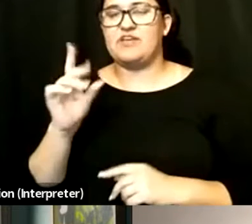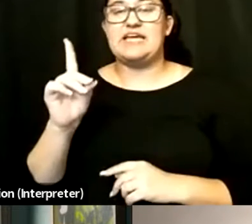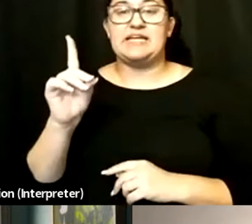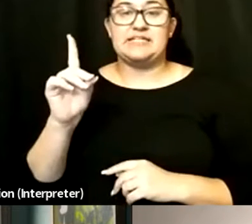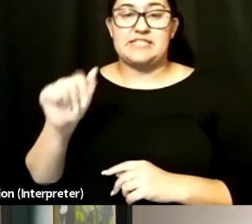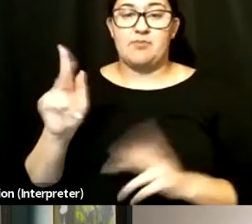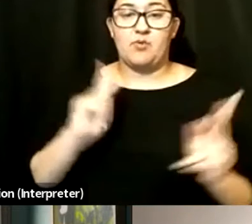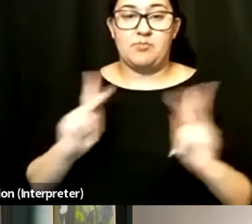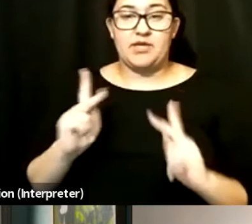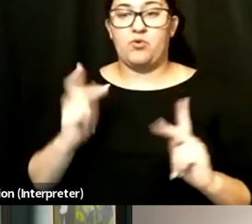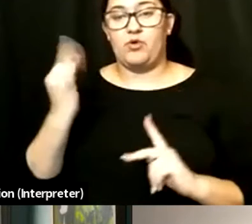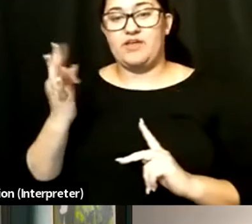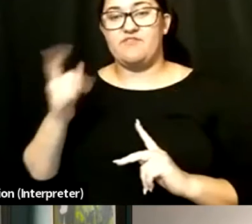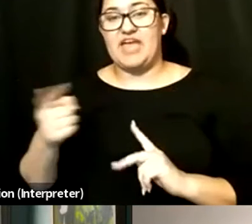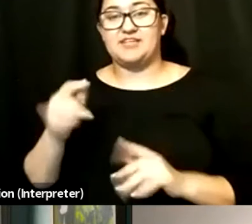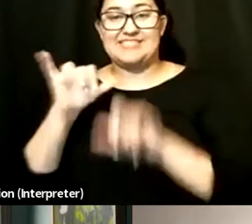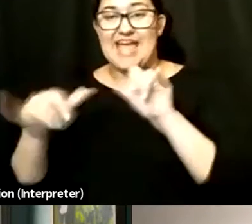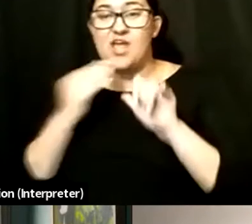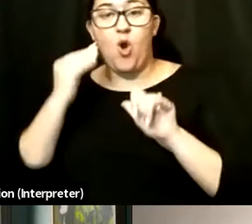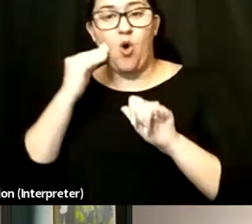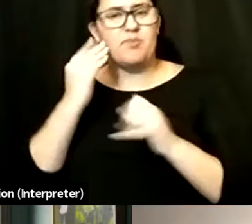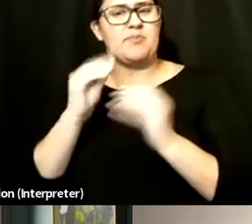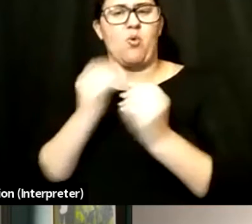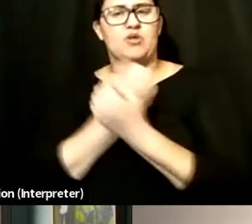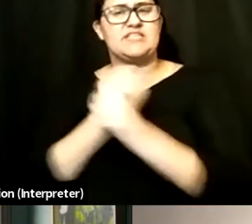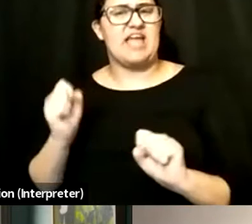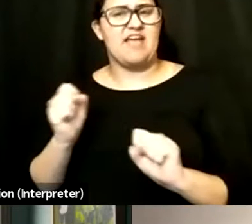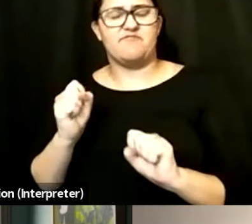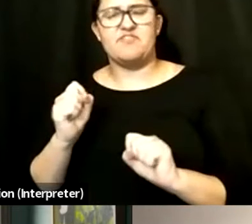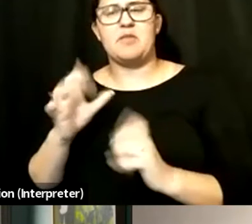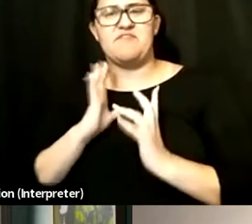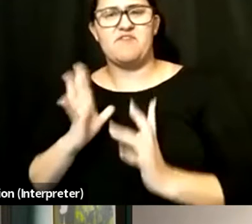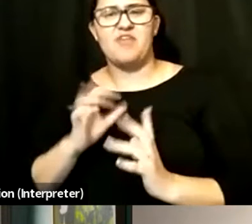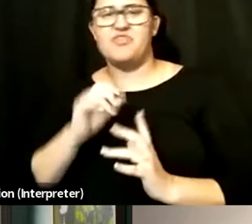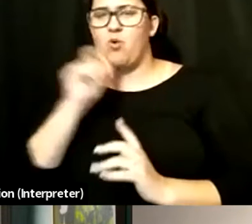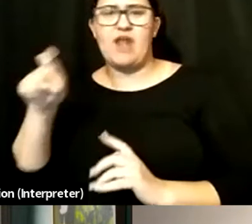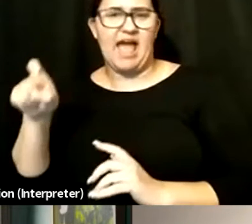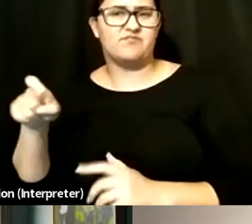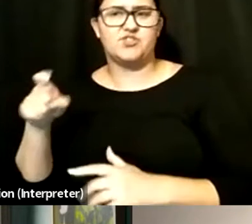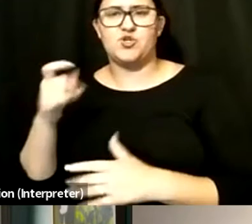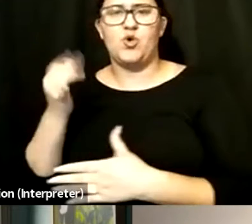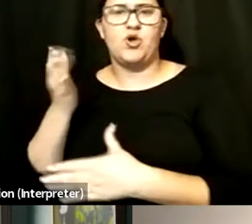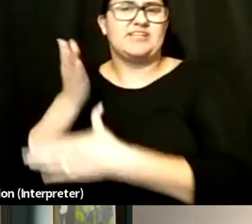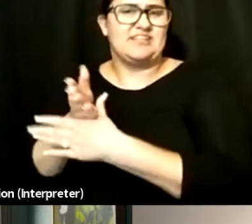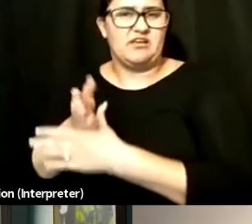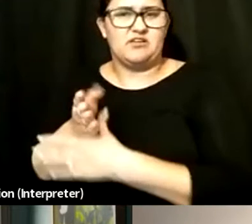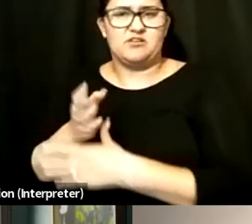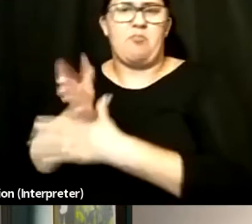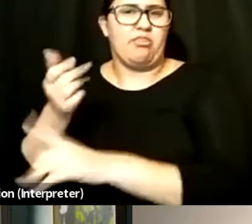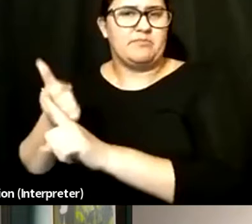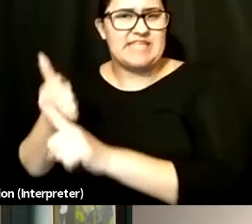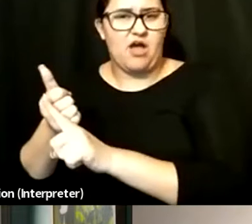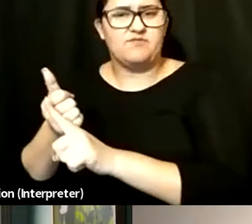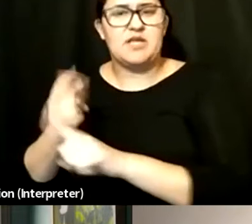they'll be so much safer, and then nobody else has to pause their life or inconvenience themselves for disabled people. The reality is